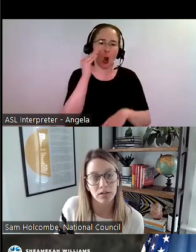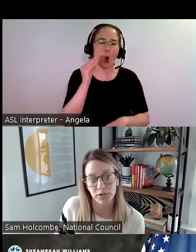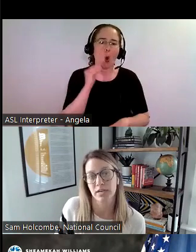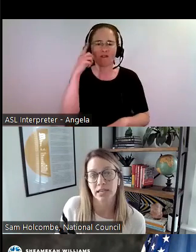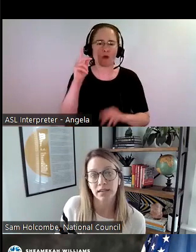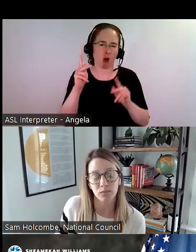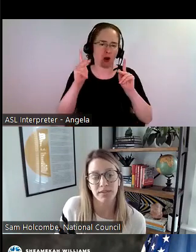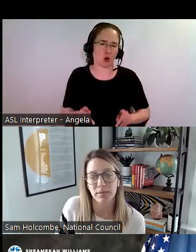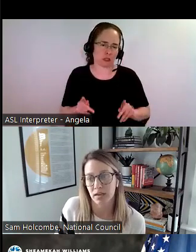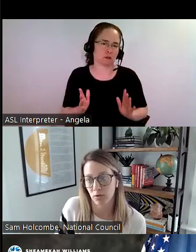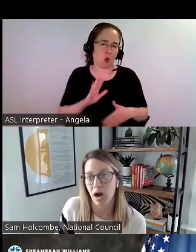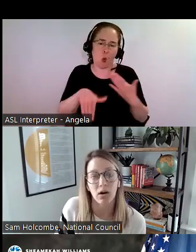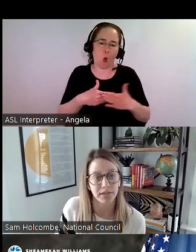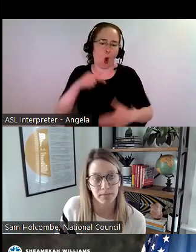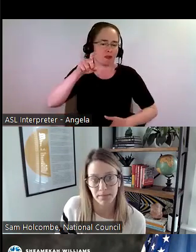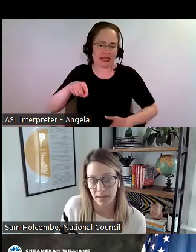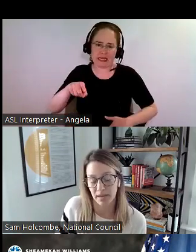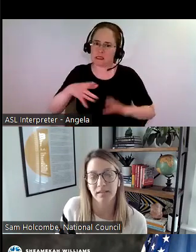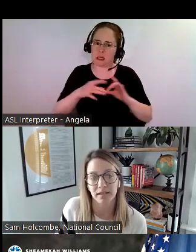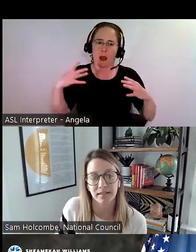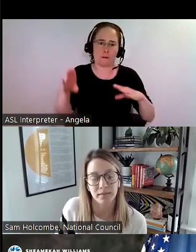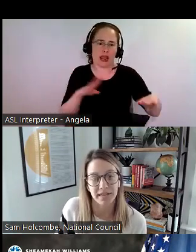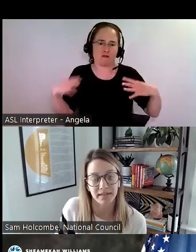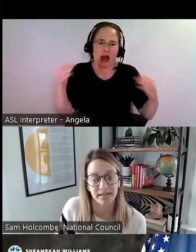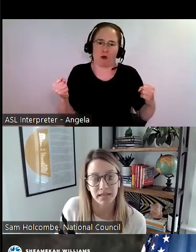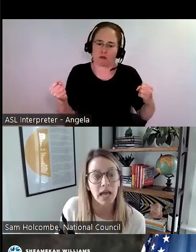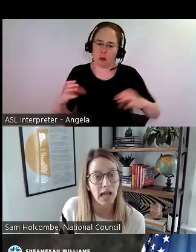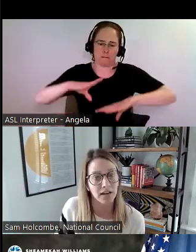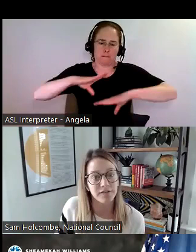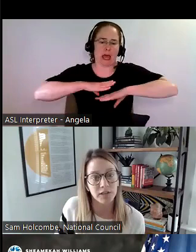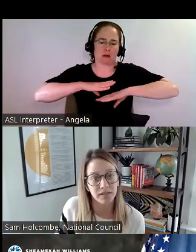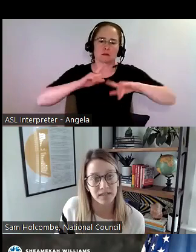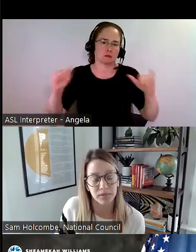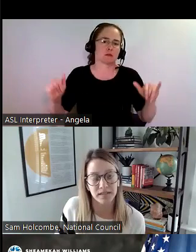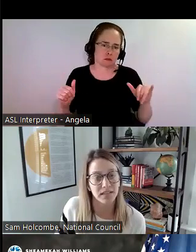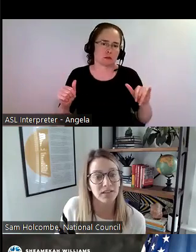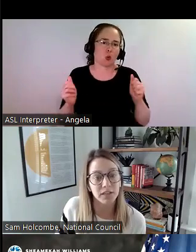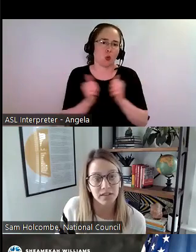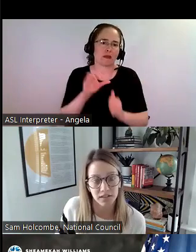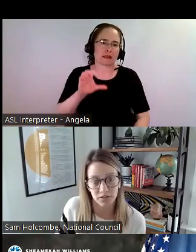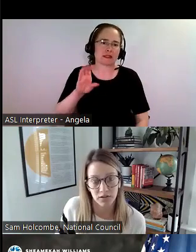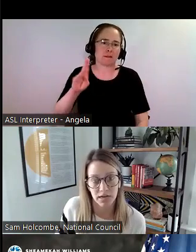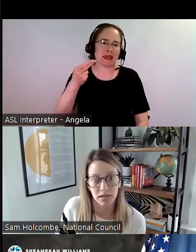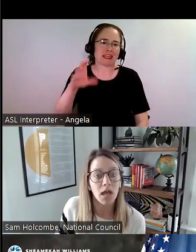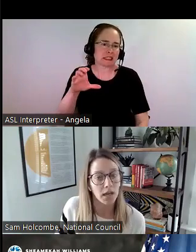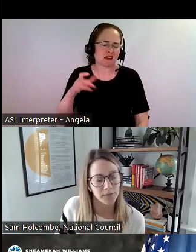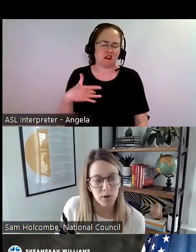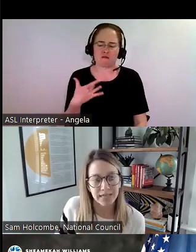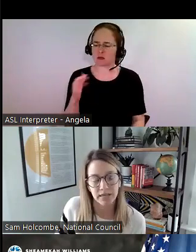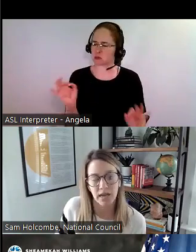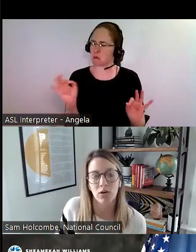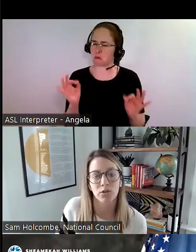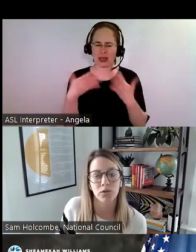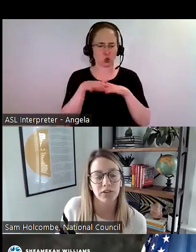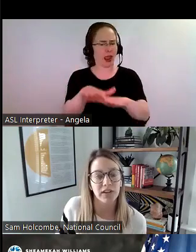that all of their needs within behavioral health can be met by the CCBHC, and it feels seamless, it feels integrated,